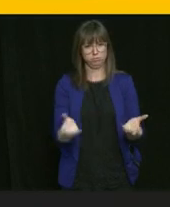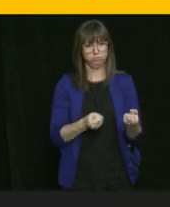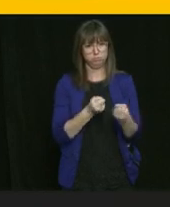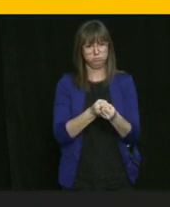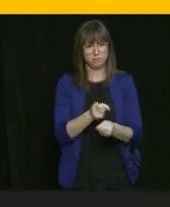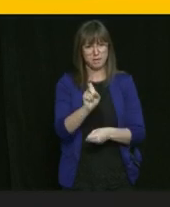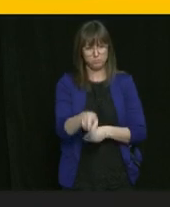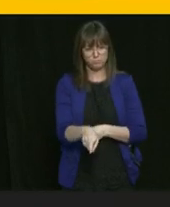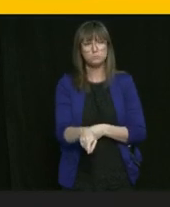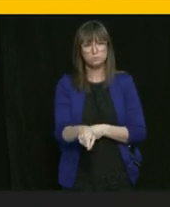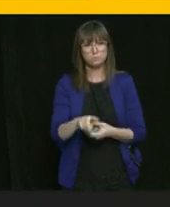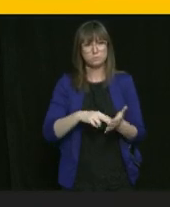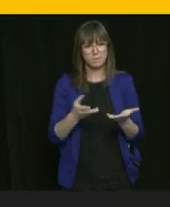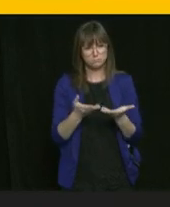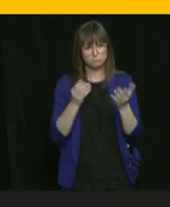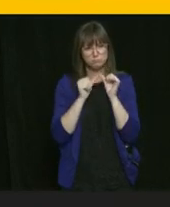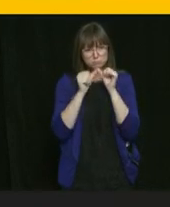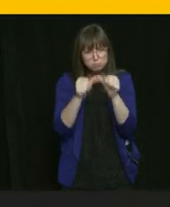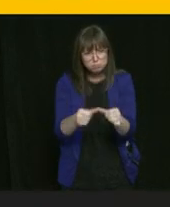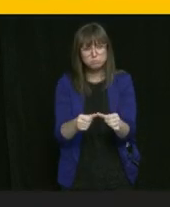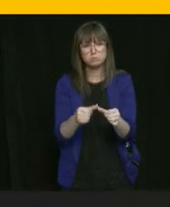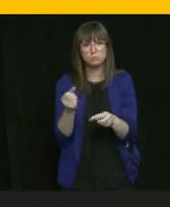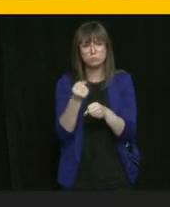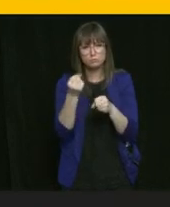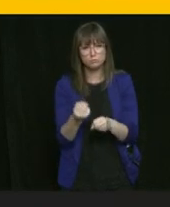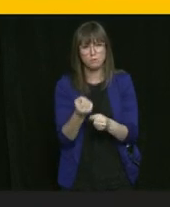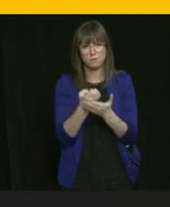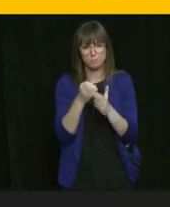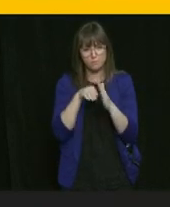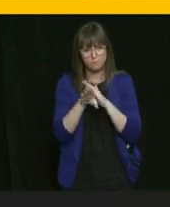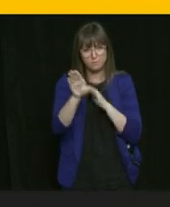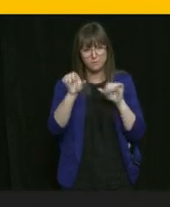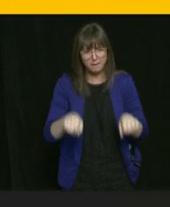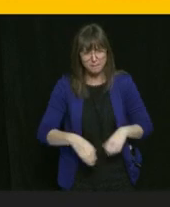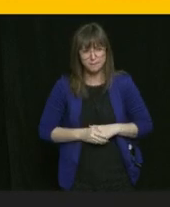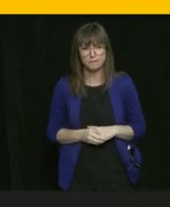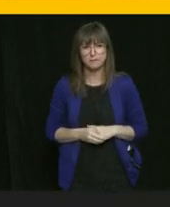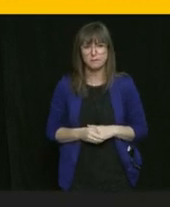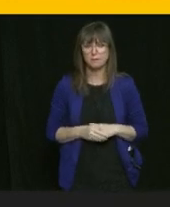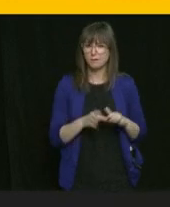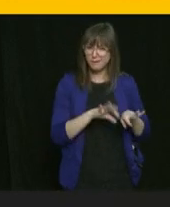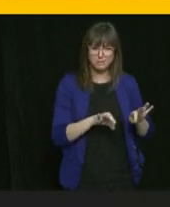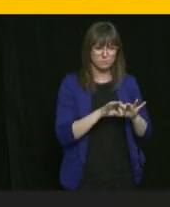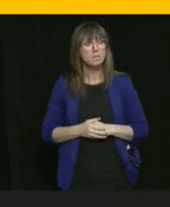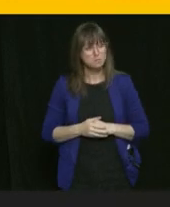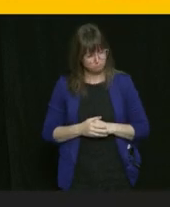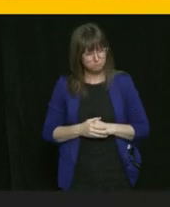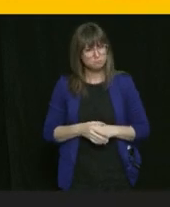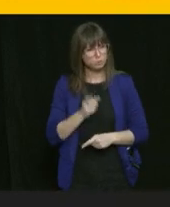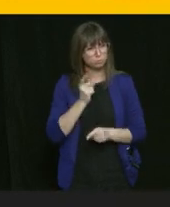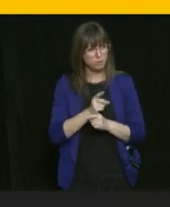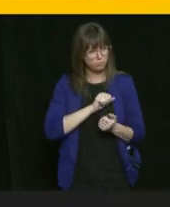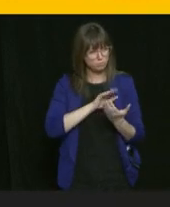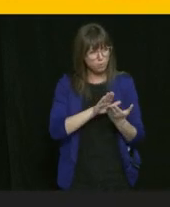to give us a strong position. We need to have enough workers to maintain supply chains.